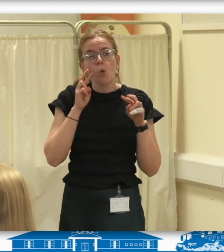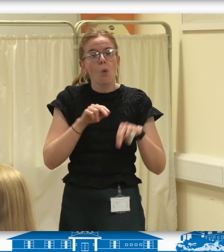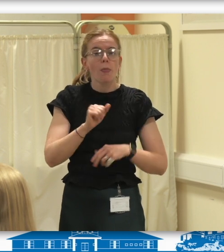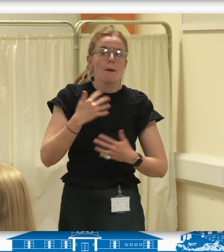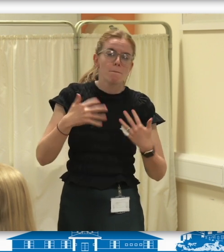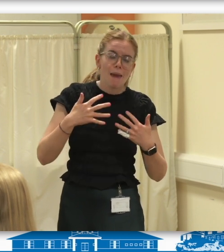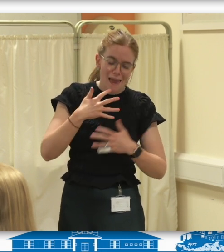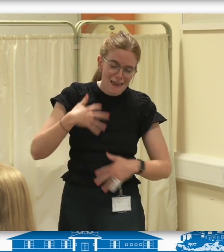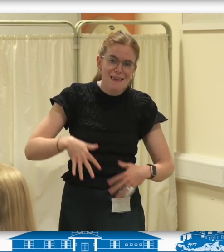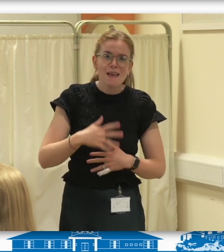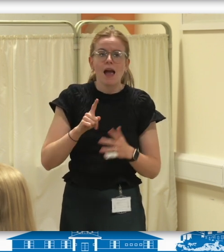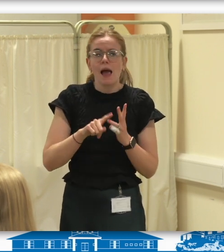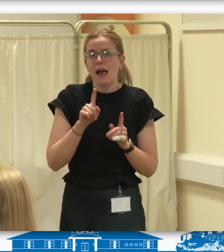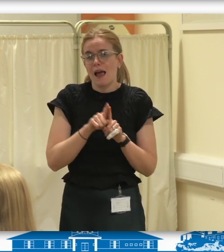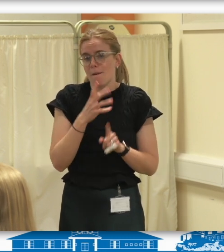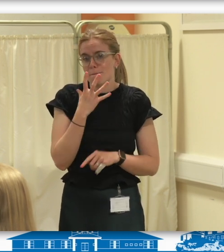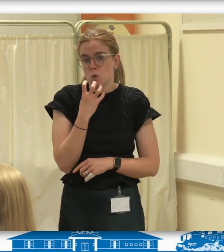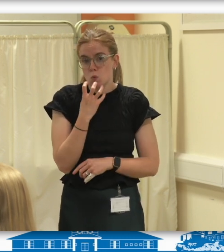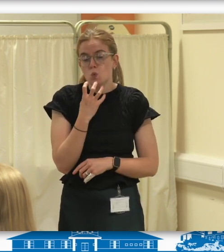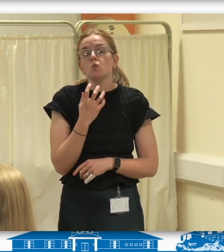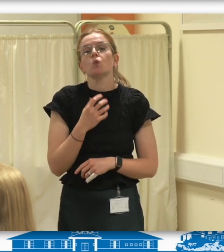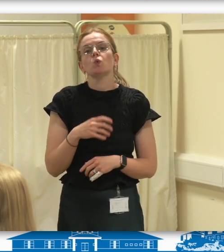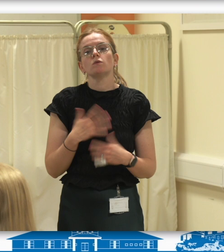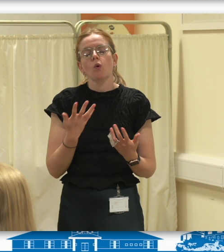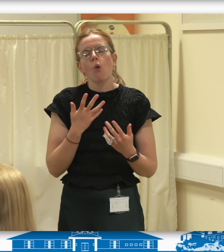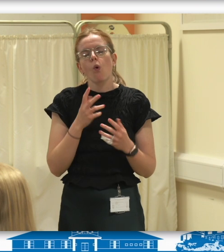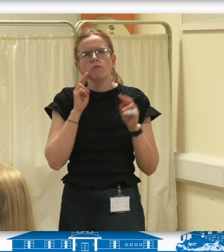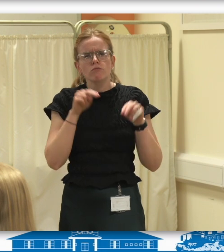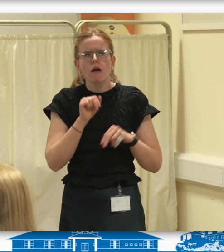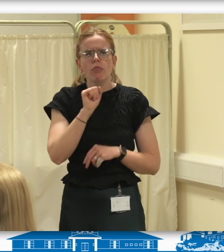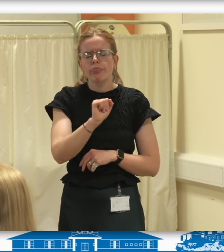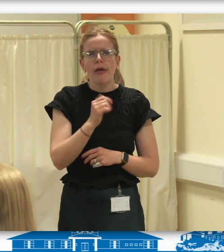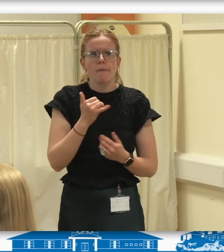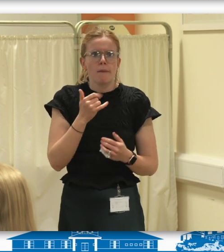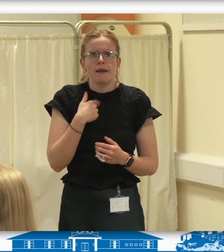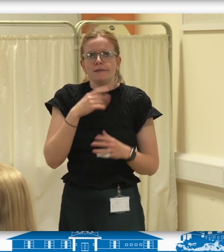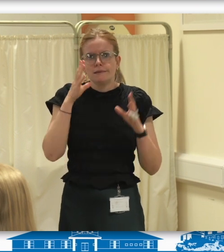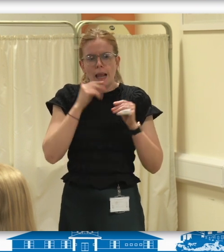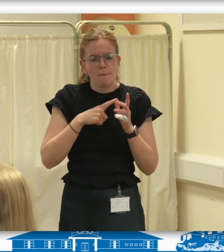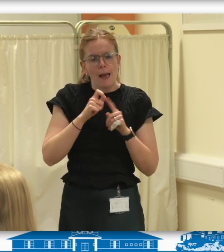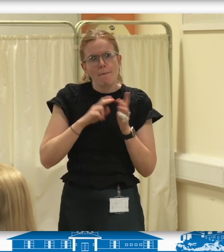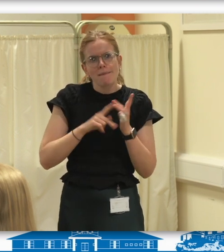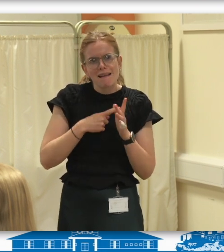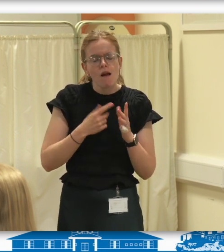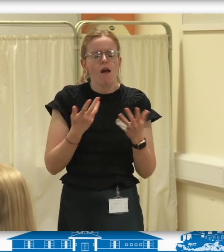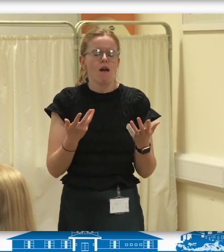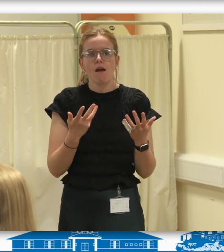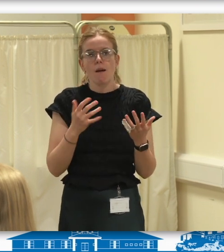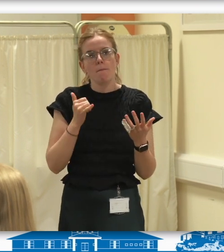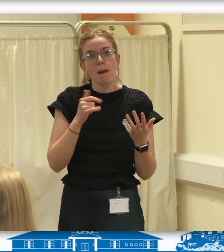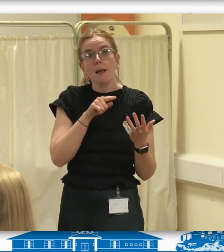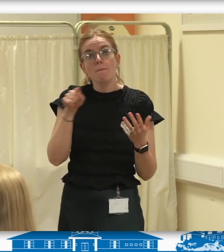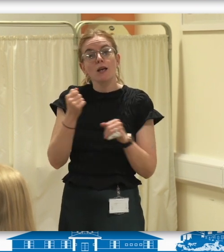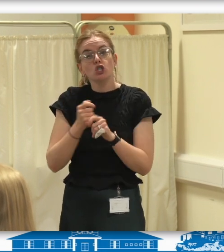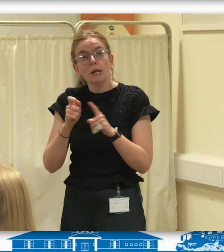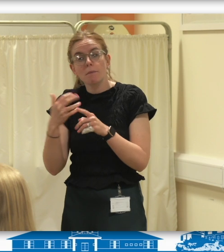referral on for further investigations, for example, obstructive sleep apnea. It can be advised back to the GP, or